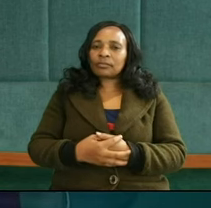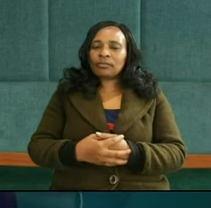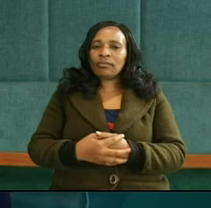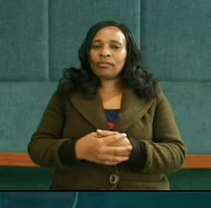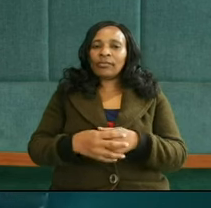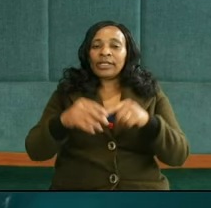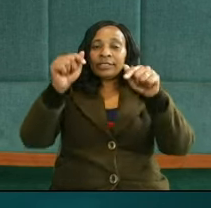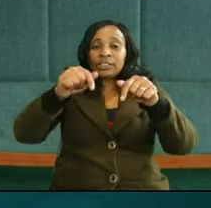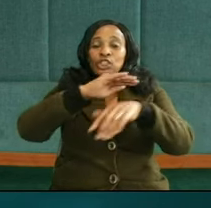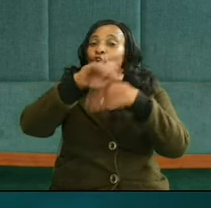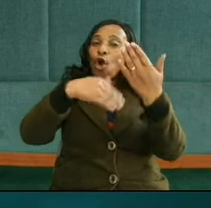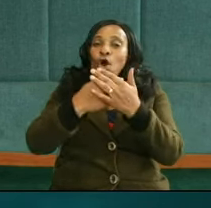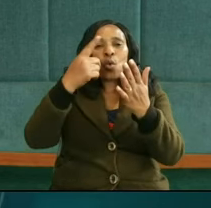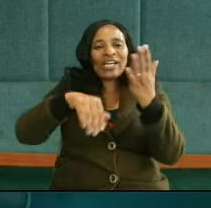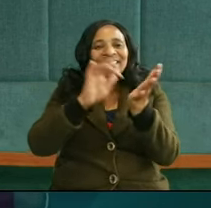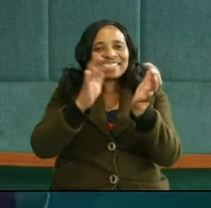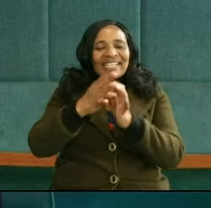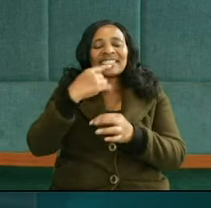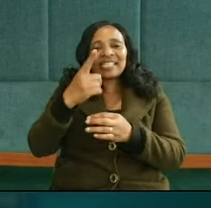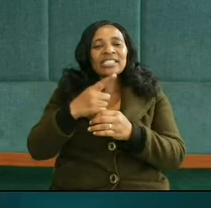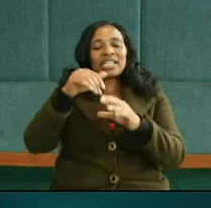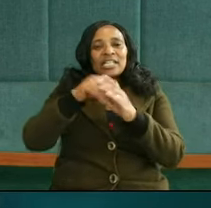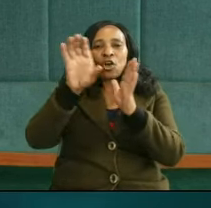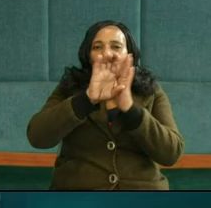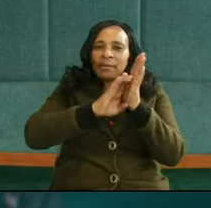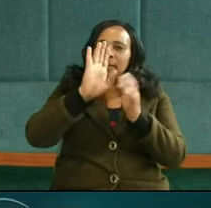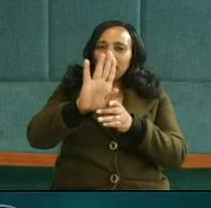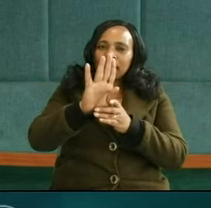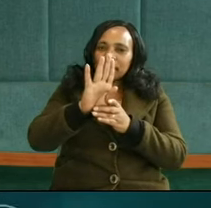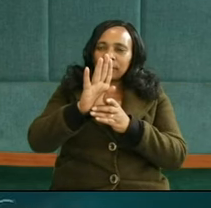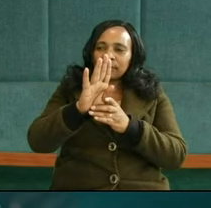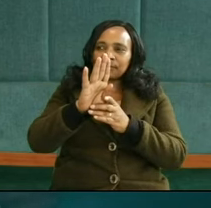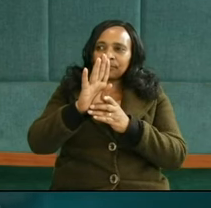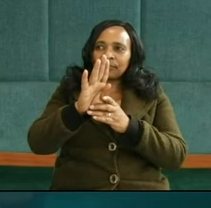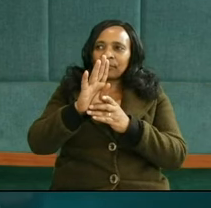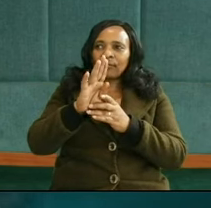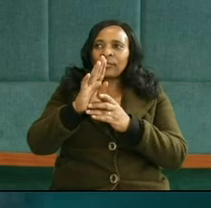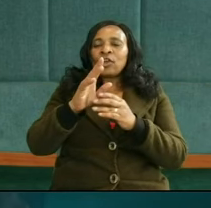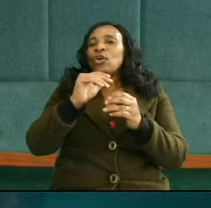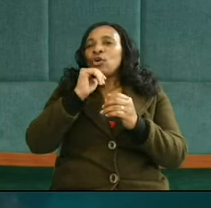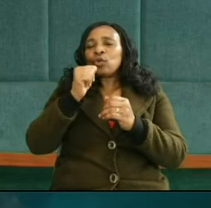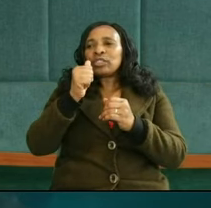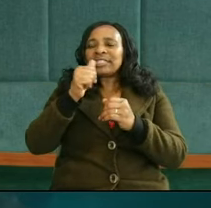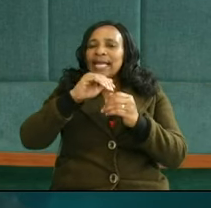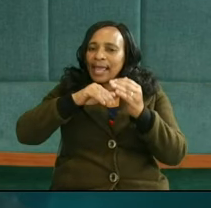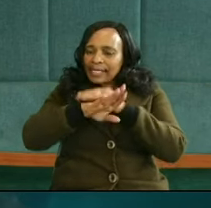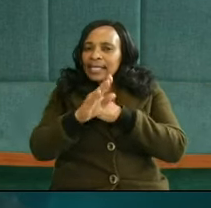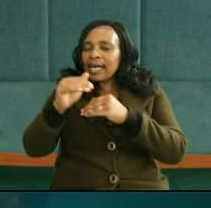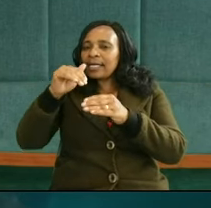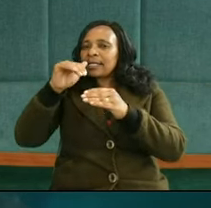5. These 12 Jesus sent out and commanded them, saying, do not go into the way of the Gentiles, and do not enter the city of